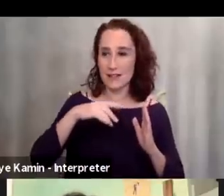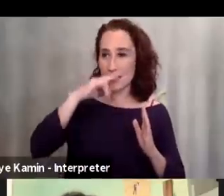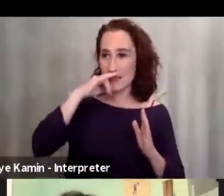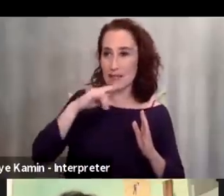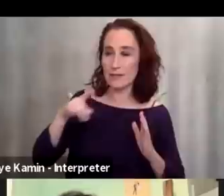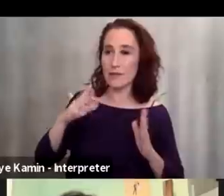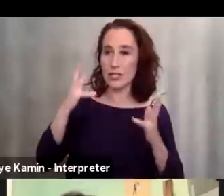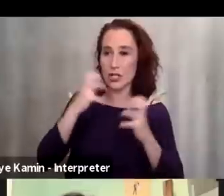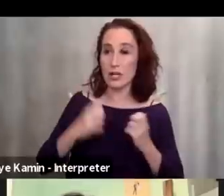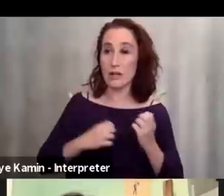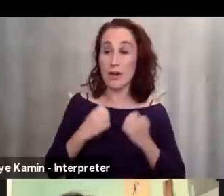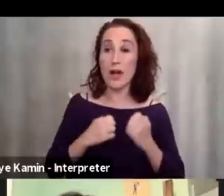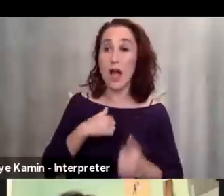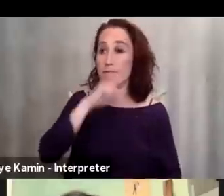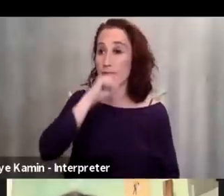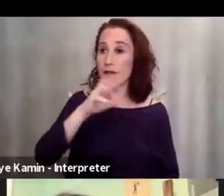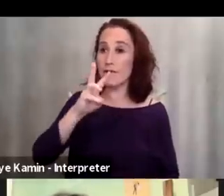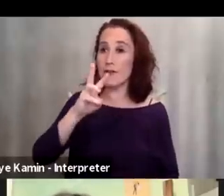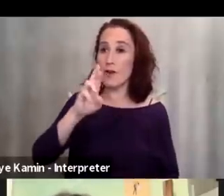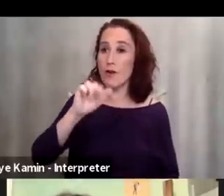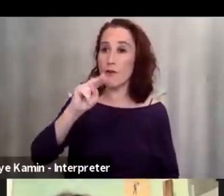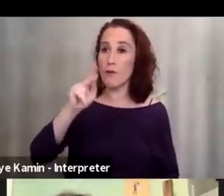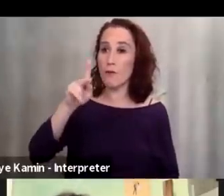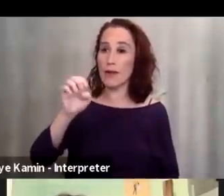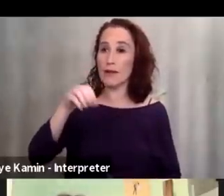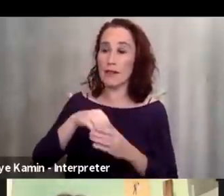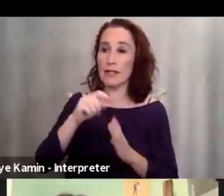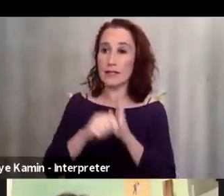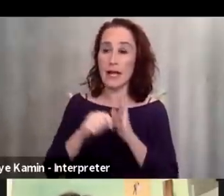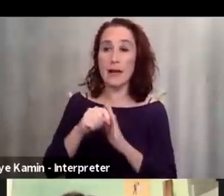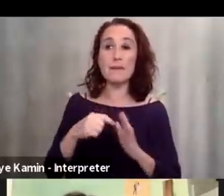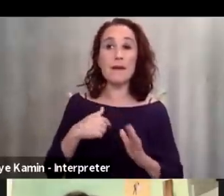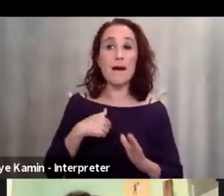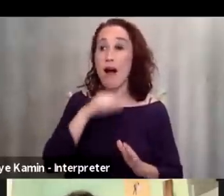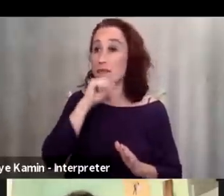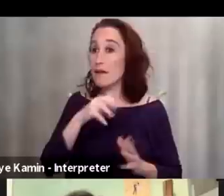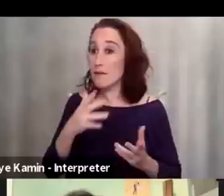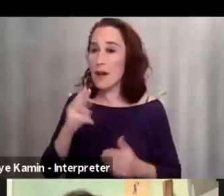in Time, but one of the things I loved about it was how negative Meg felt